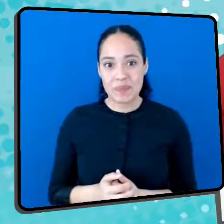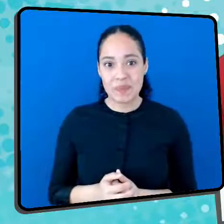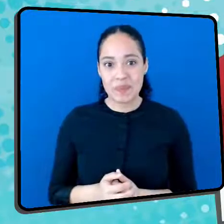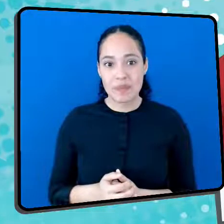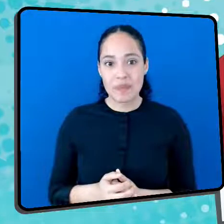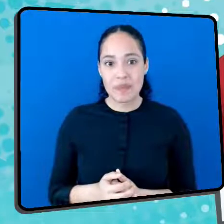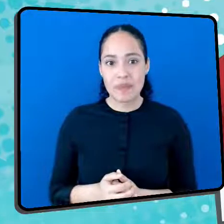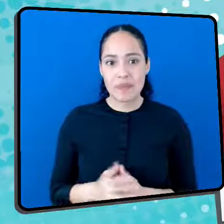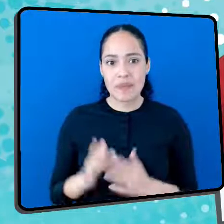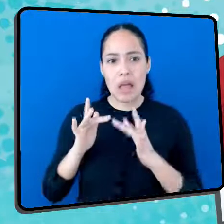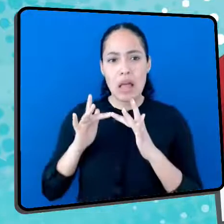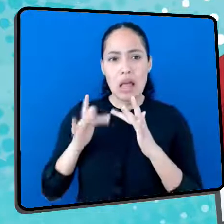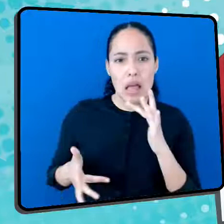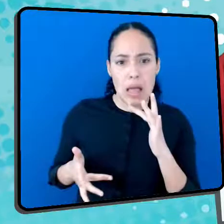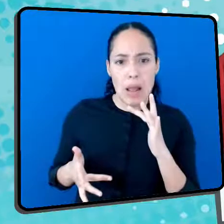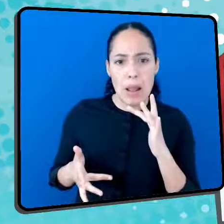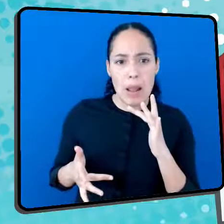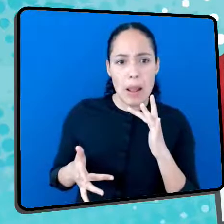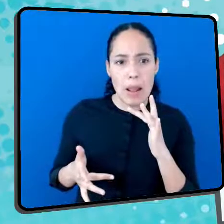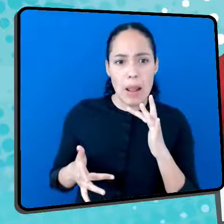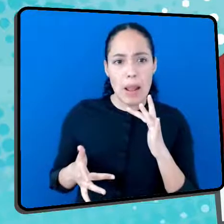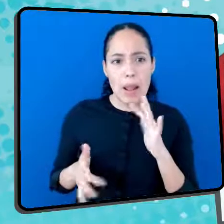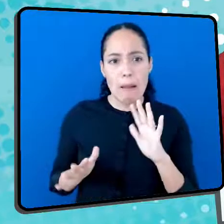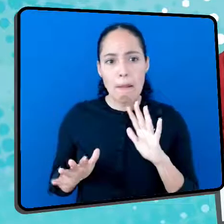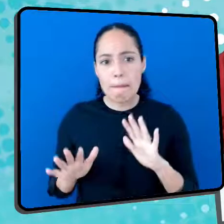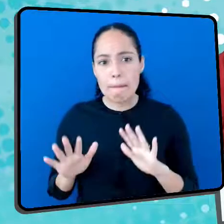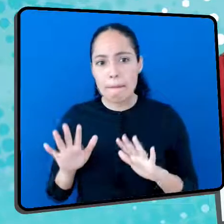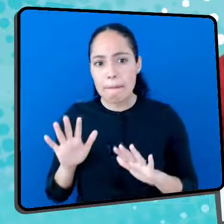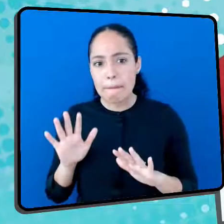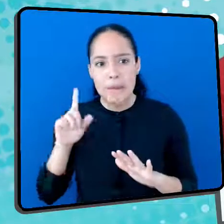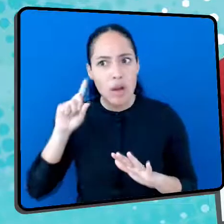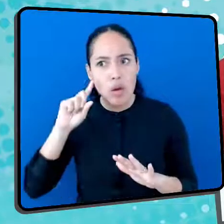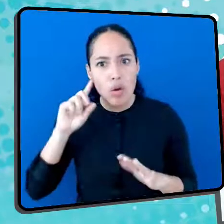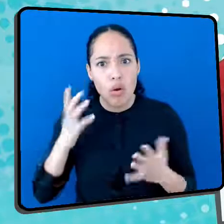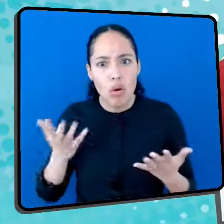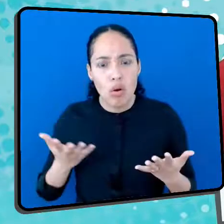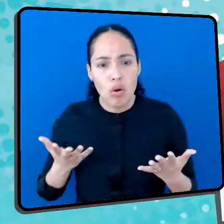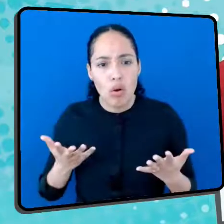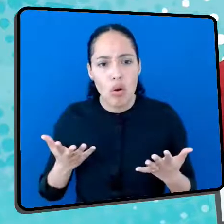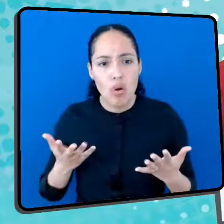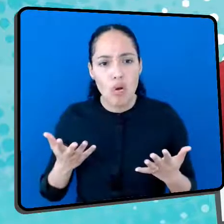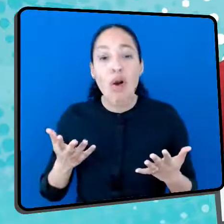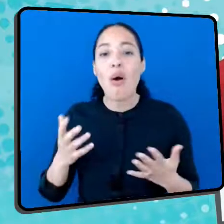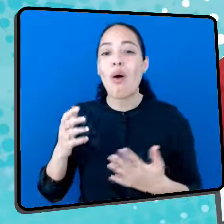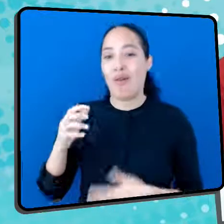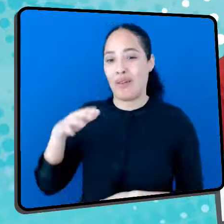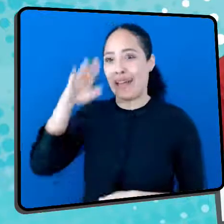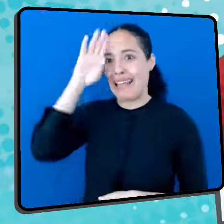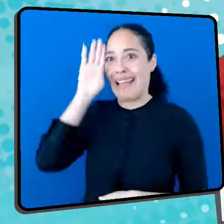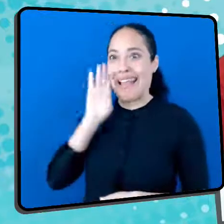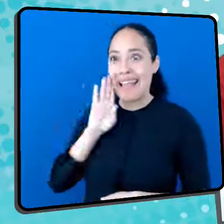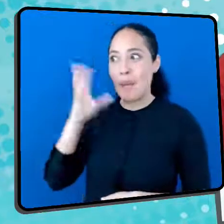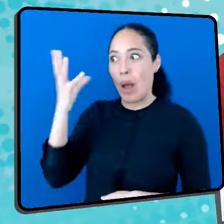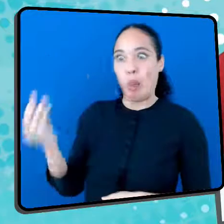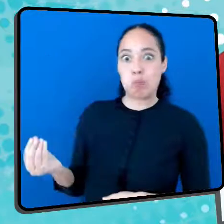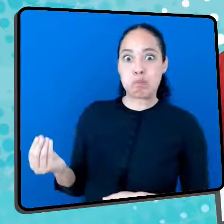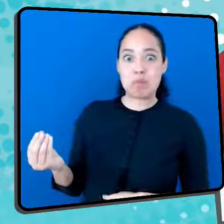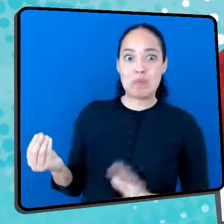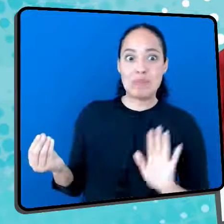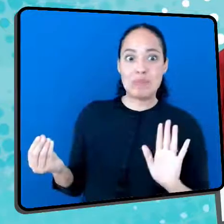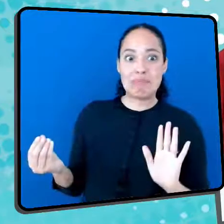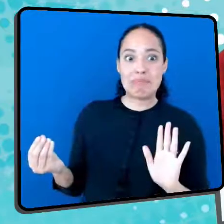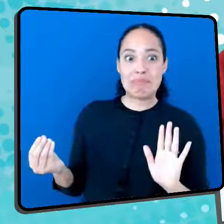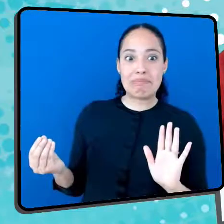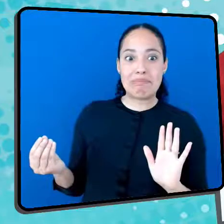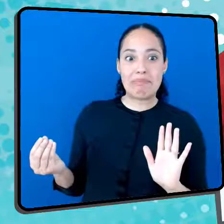I'm sorry, I didn't hear that. Oh. No. No, I think we lost Amy for a while, for a bit. What was the